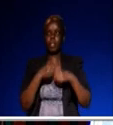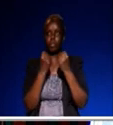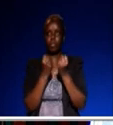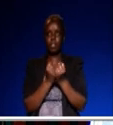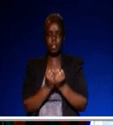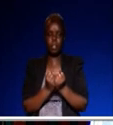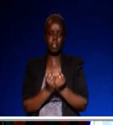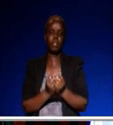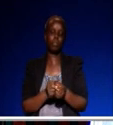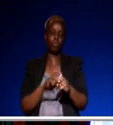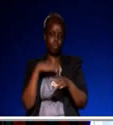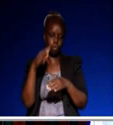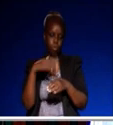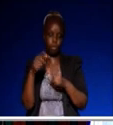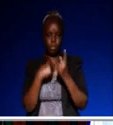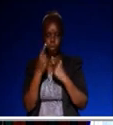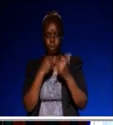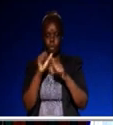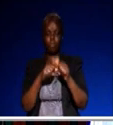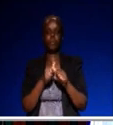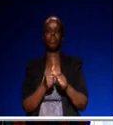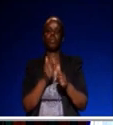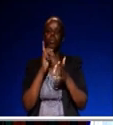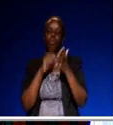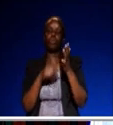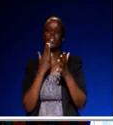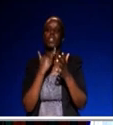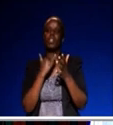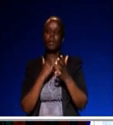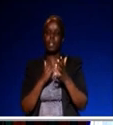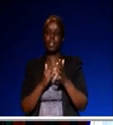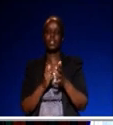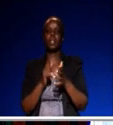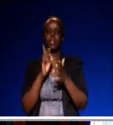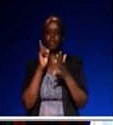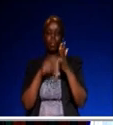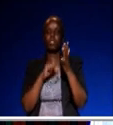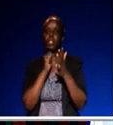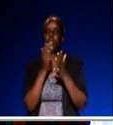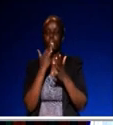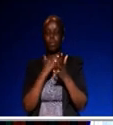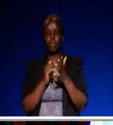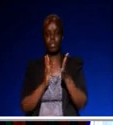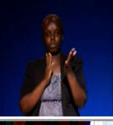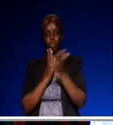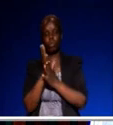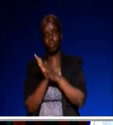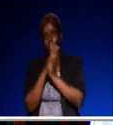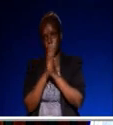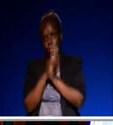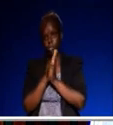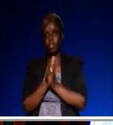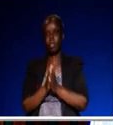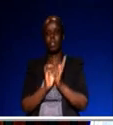society will always talk about what they don't like or what they like through the narrative. For